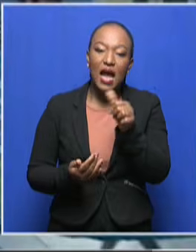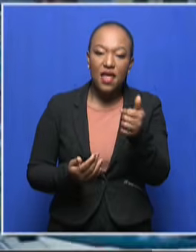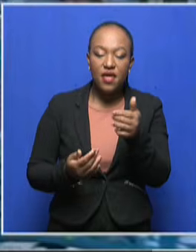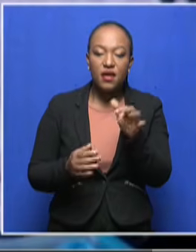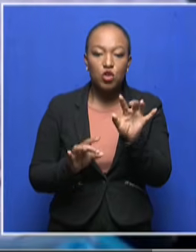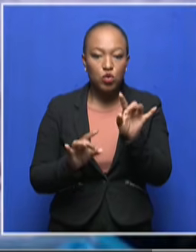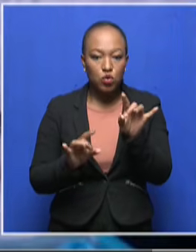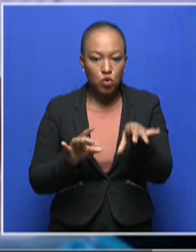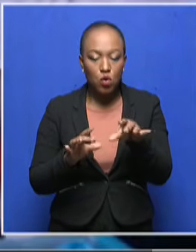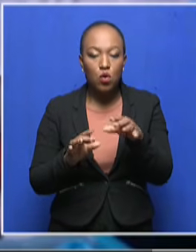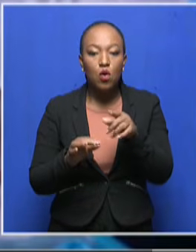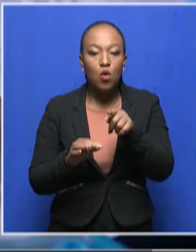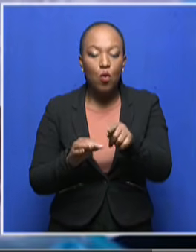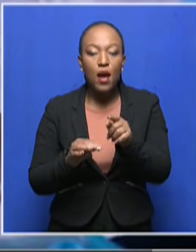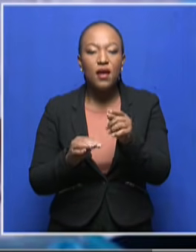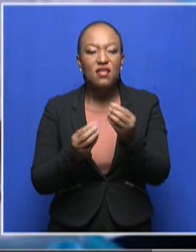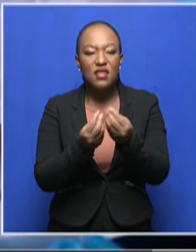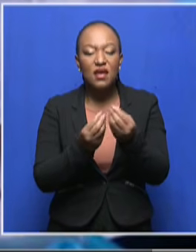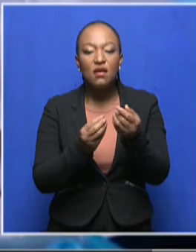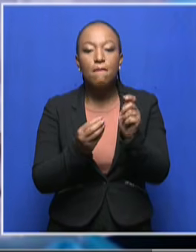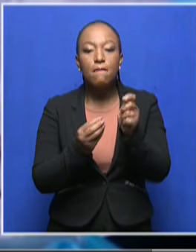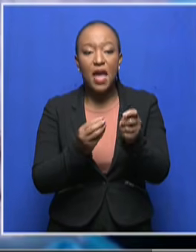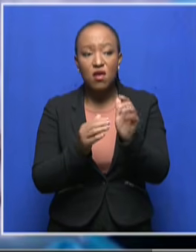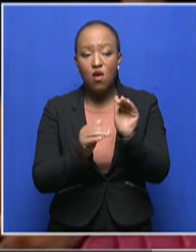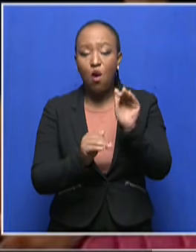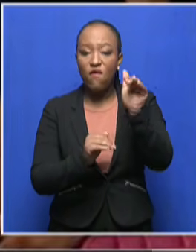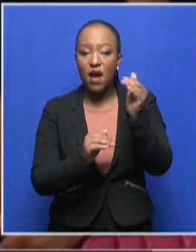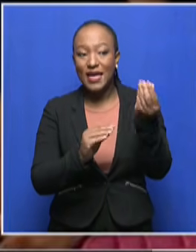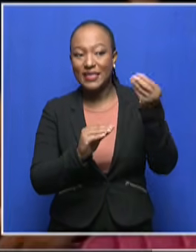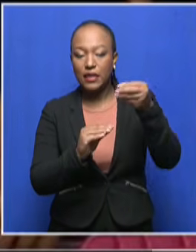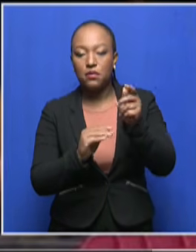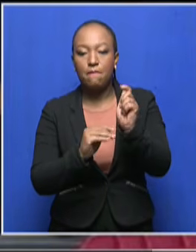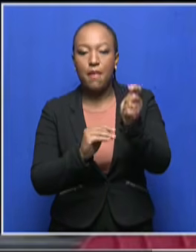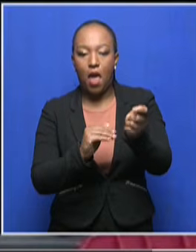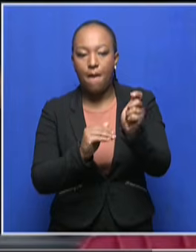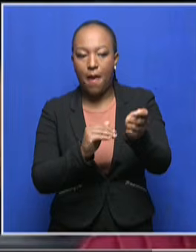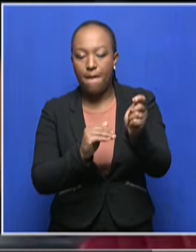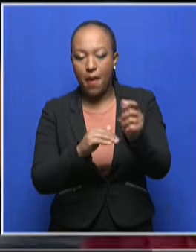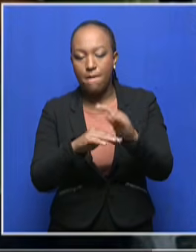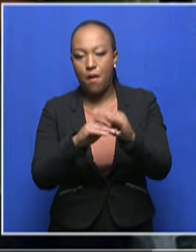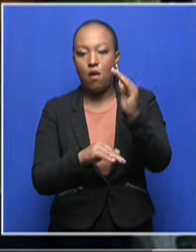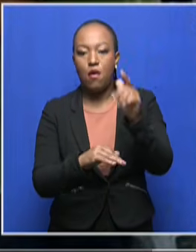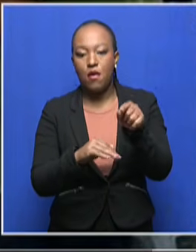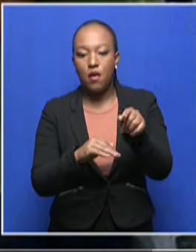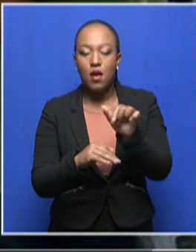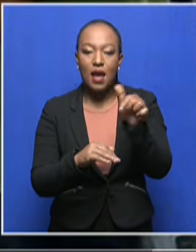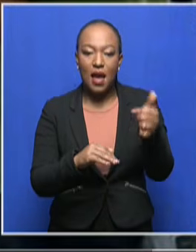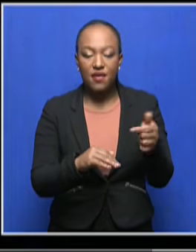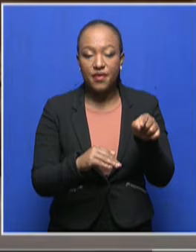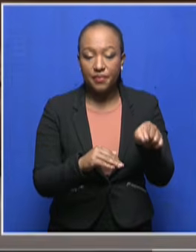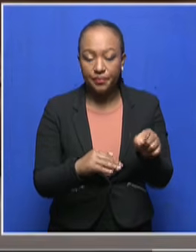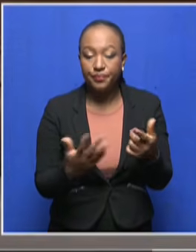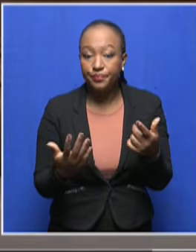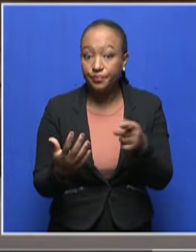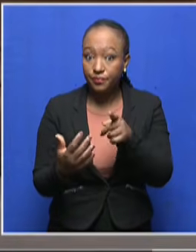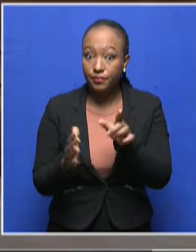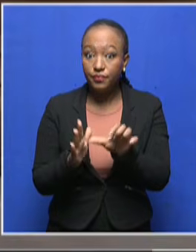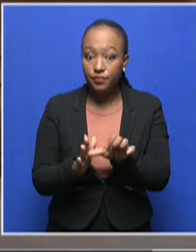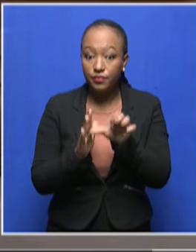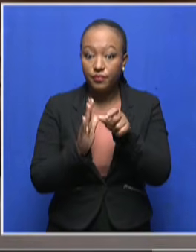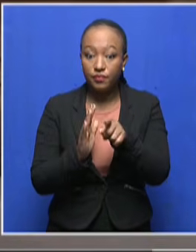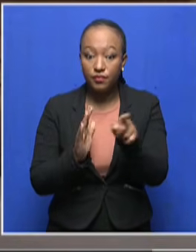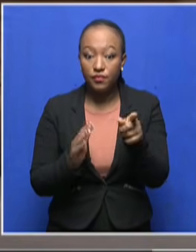Pay the highest interest rate item or the smallest outstanding amount, just to start getting out that. And then another thing, Leanne, and this is very